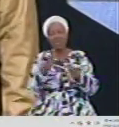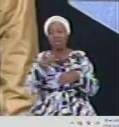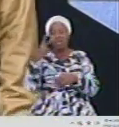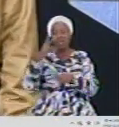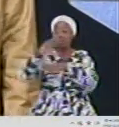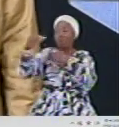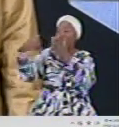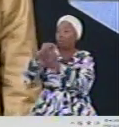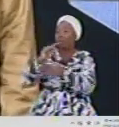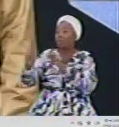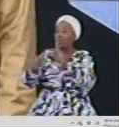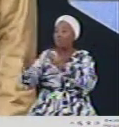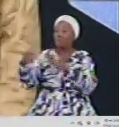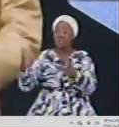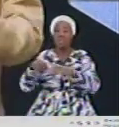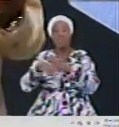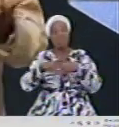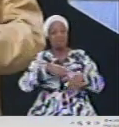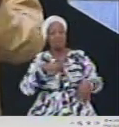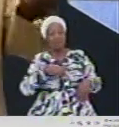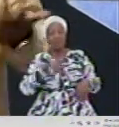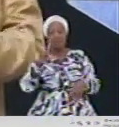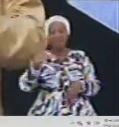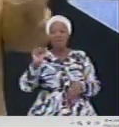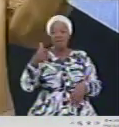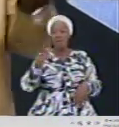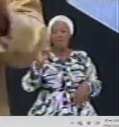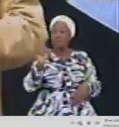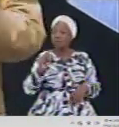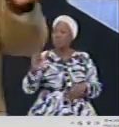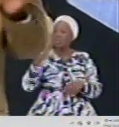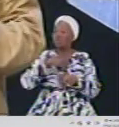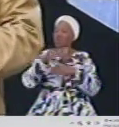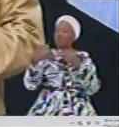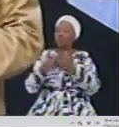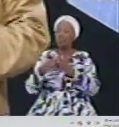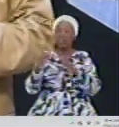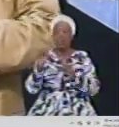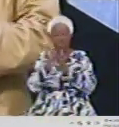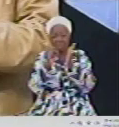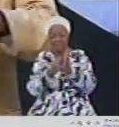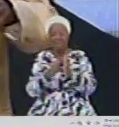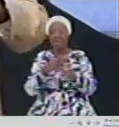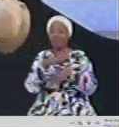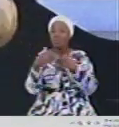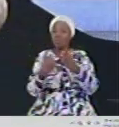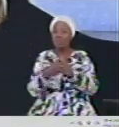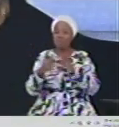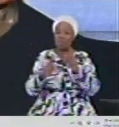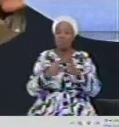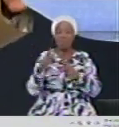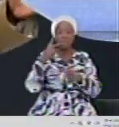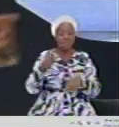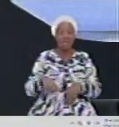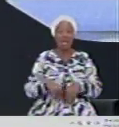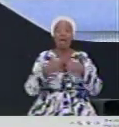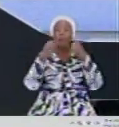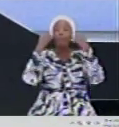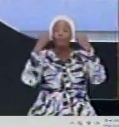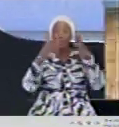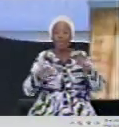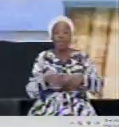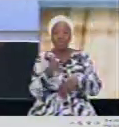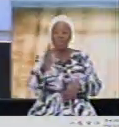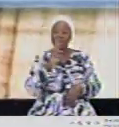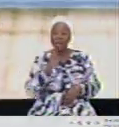in Lagos, in all the districts, and look at all the states and all the regions and all the congregations, and look at how many they are.